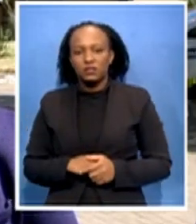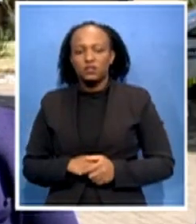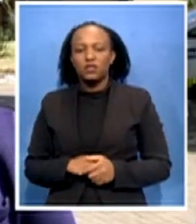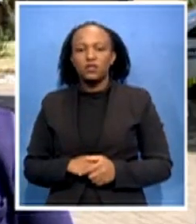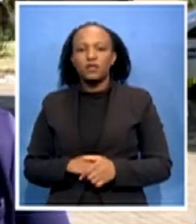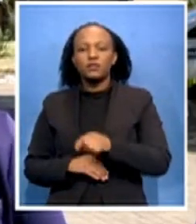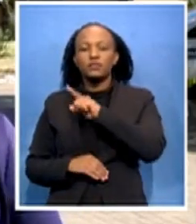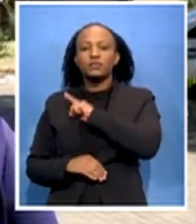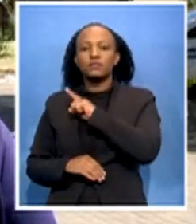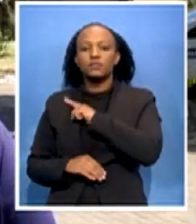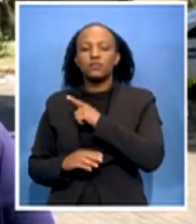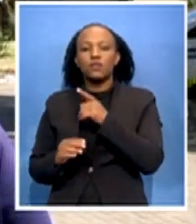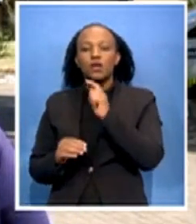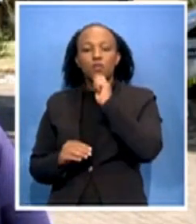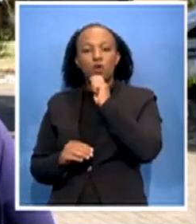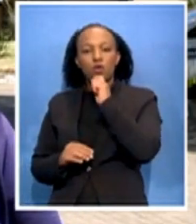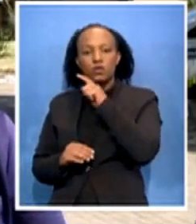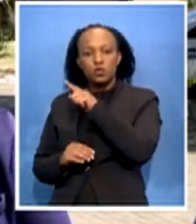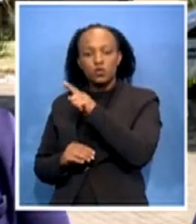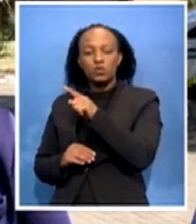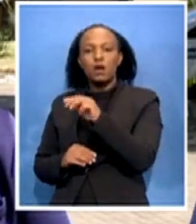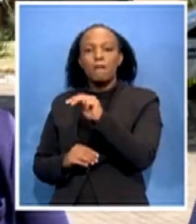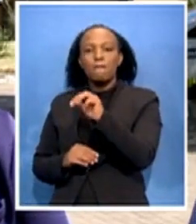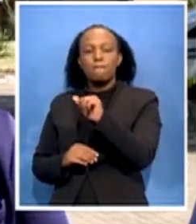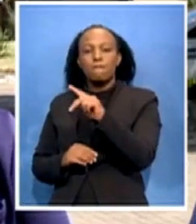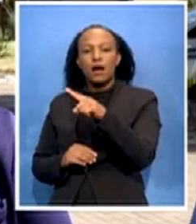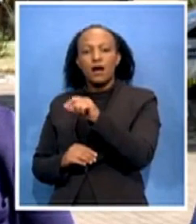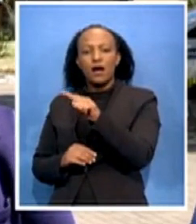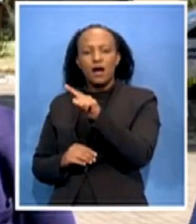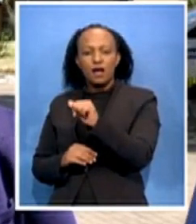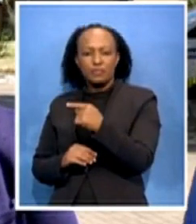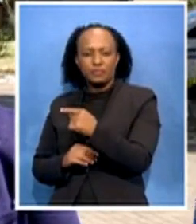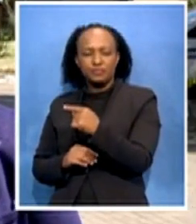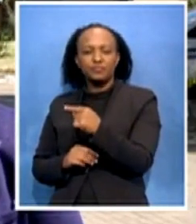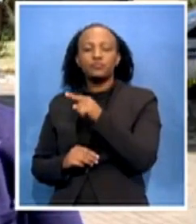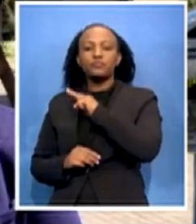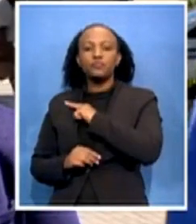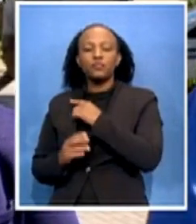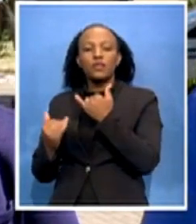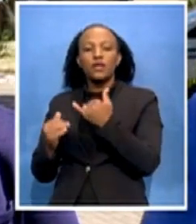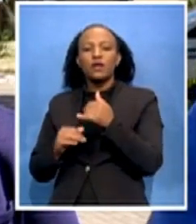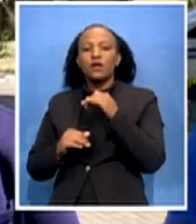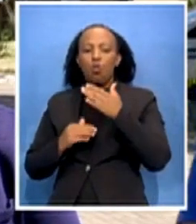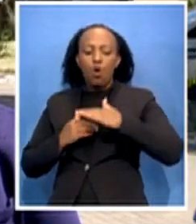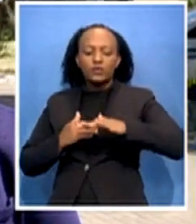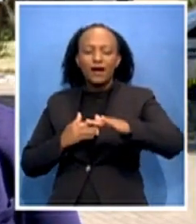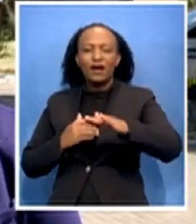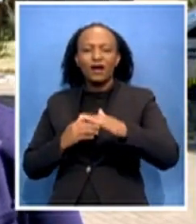you, Makgala. Just in terms of the water situation, has there been